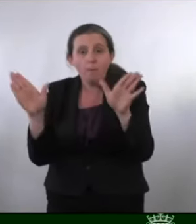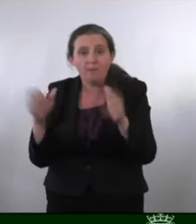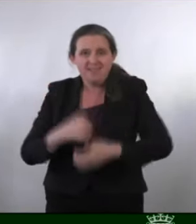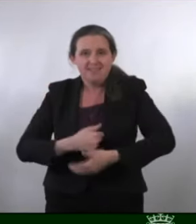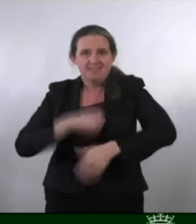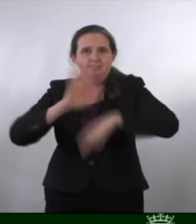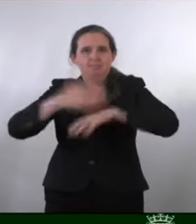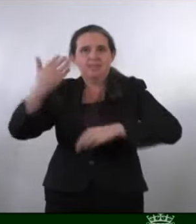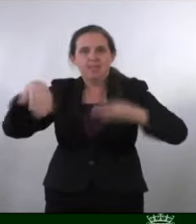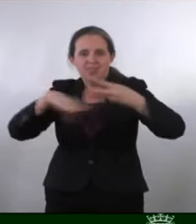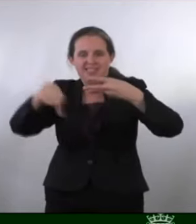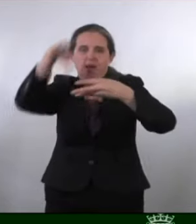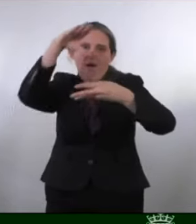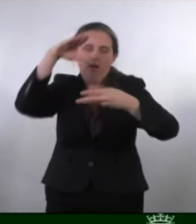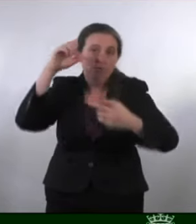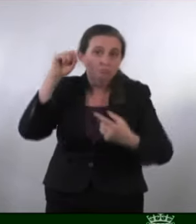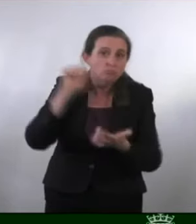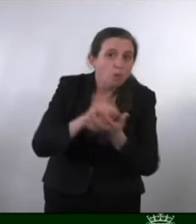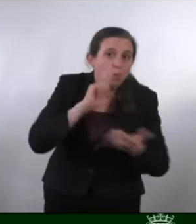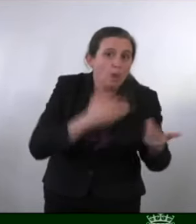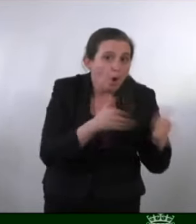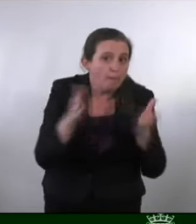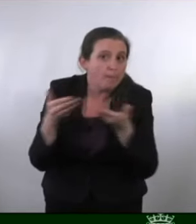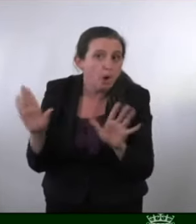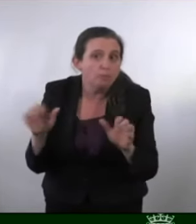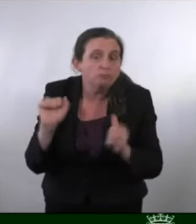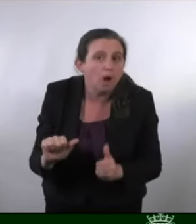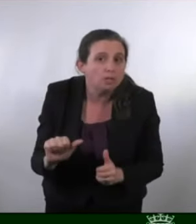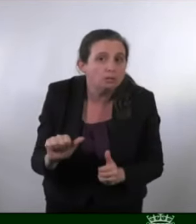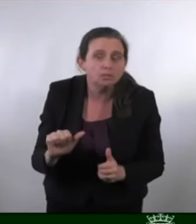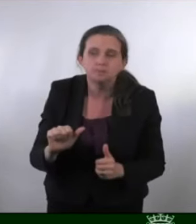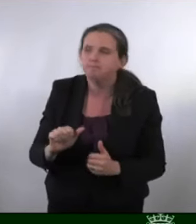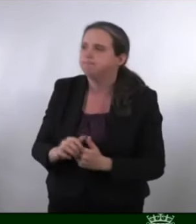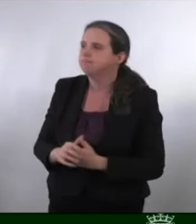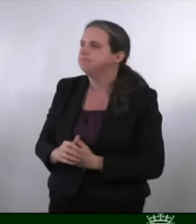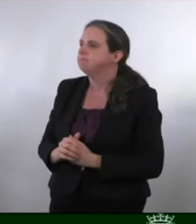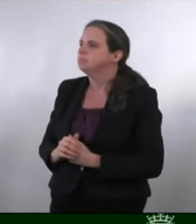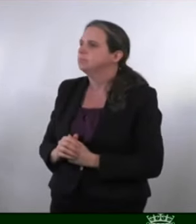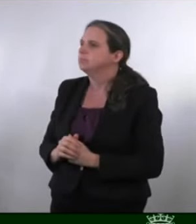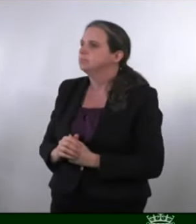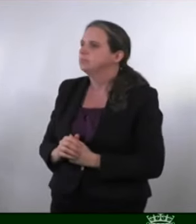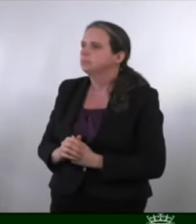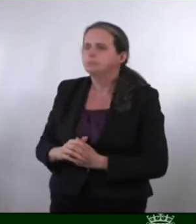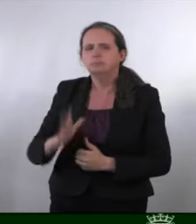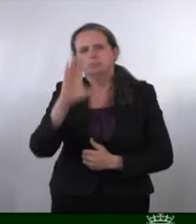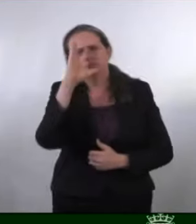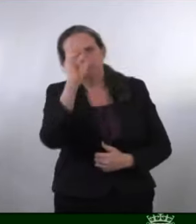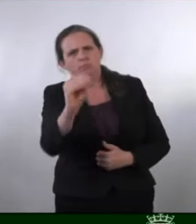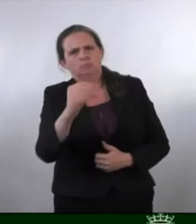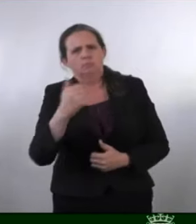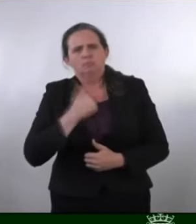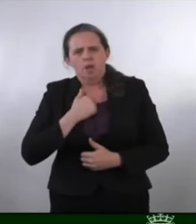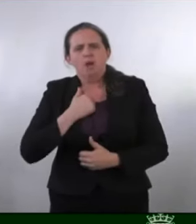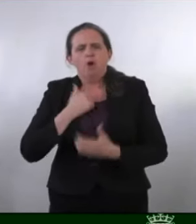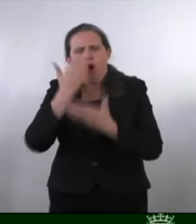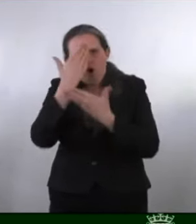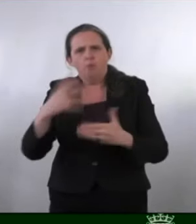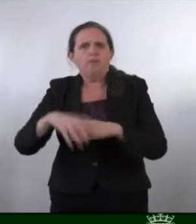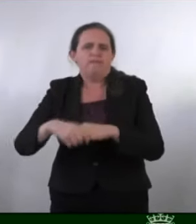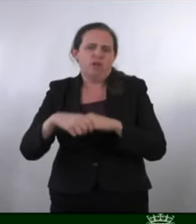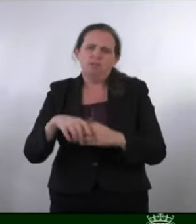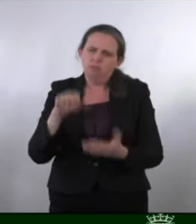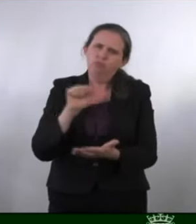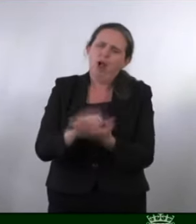My honourable friend is absolutely right about the vital importance of sport, and I can tell him that even in my current confinement, I am taking whatever